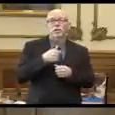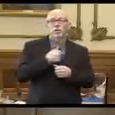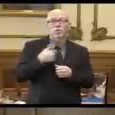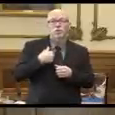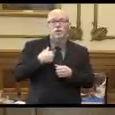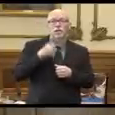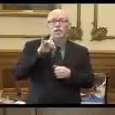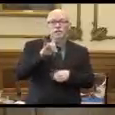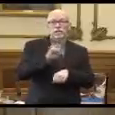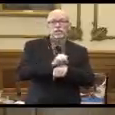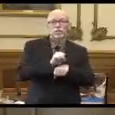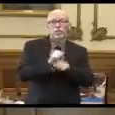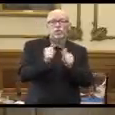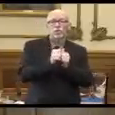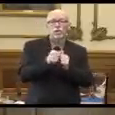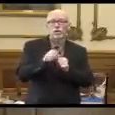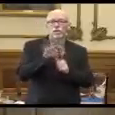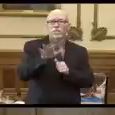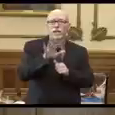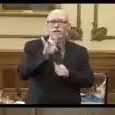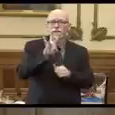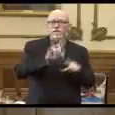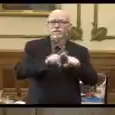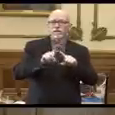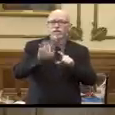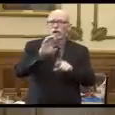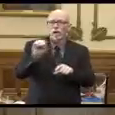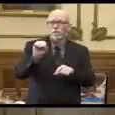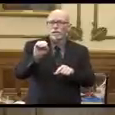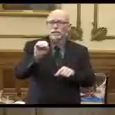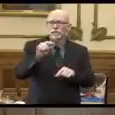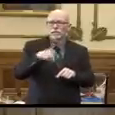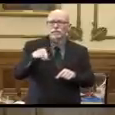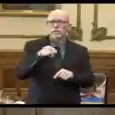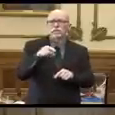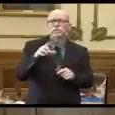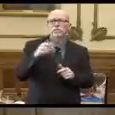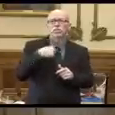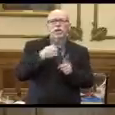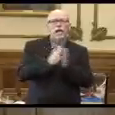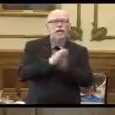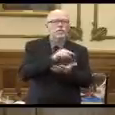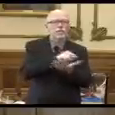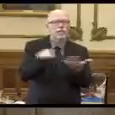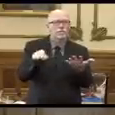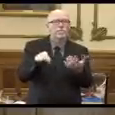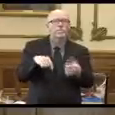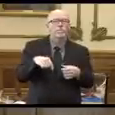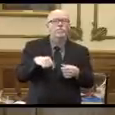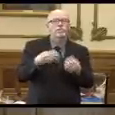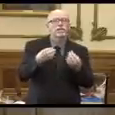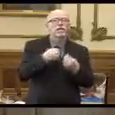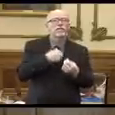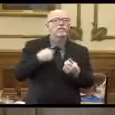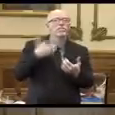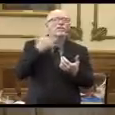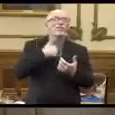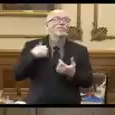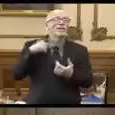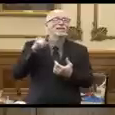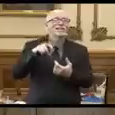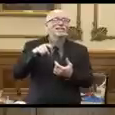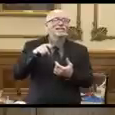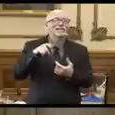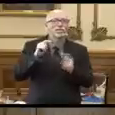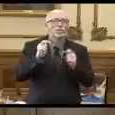did work with about 7 different companies and basically asked them to give us, because we needed to stand this